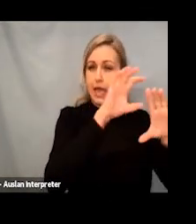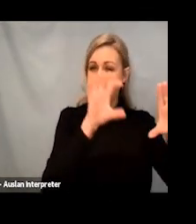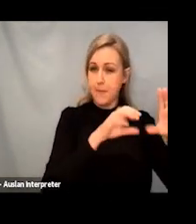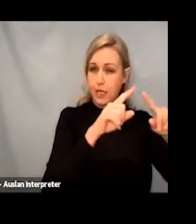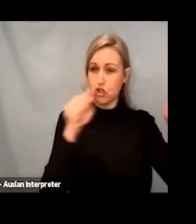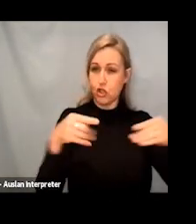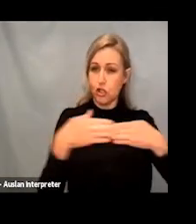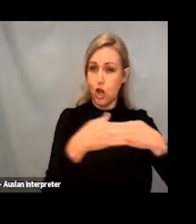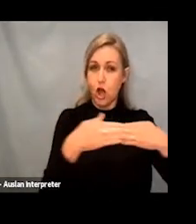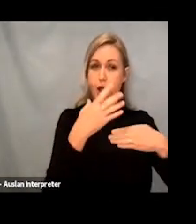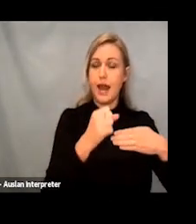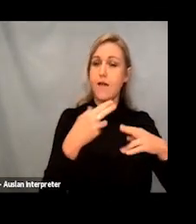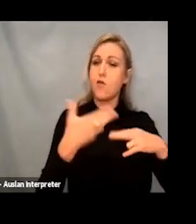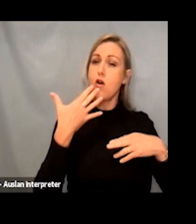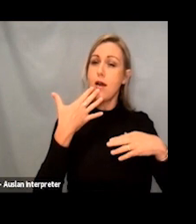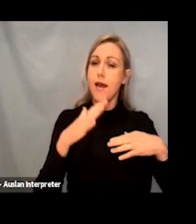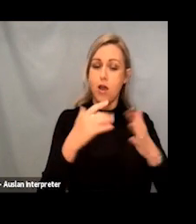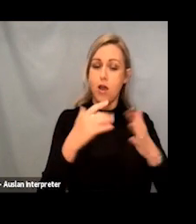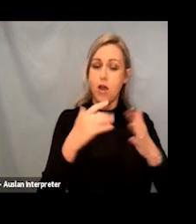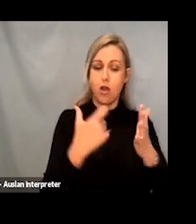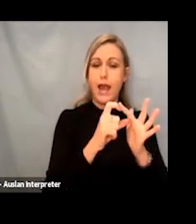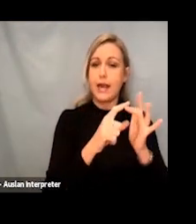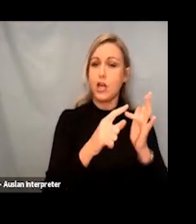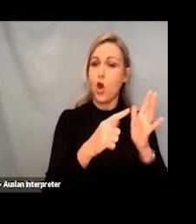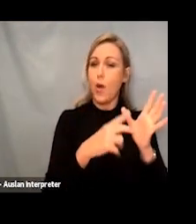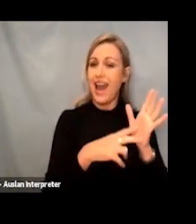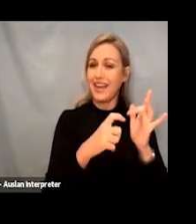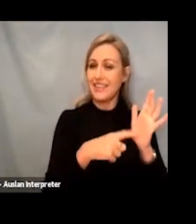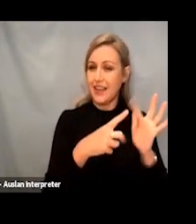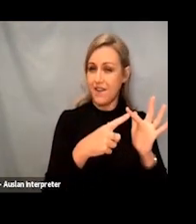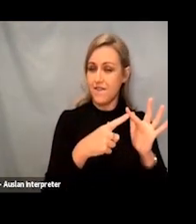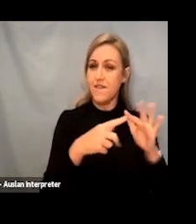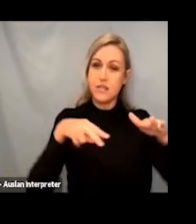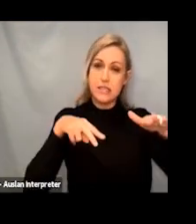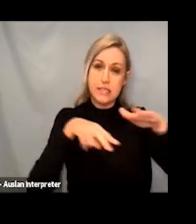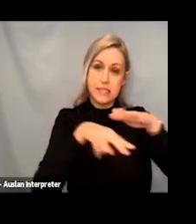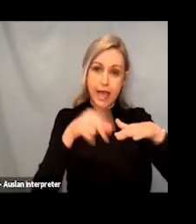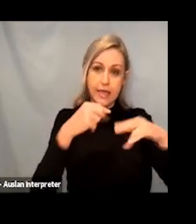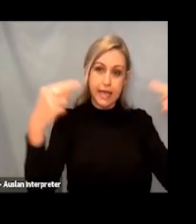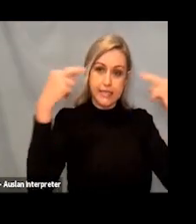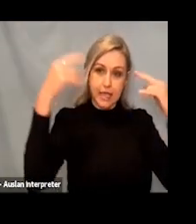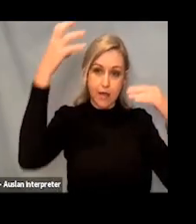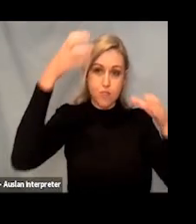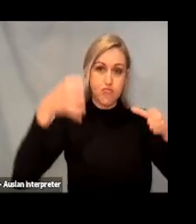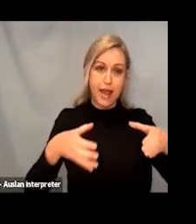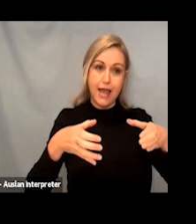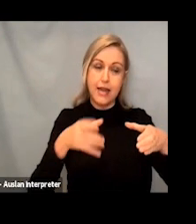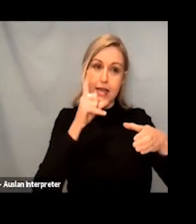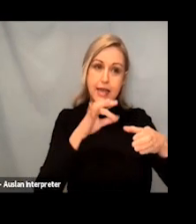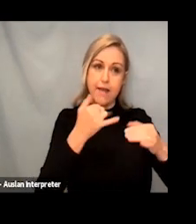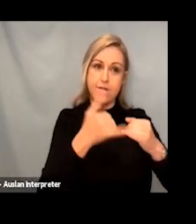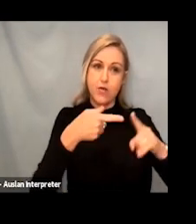Copenhagen, using a radioactively labeled ligand, in itself a psychedelic drug, highly selective